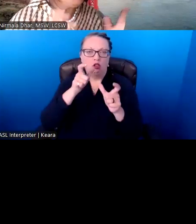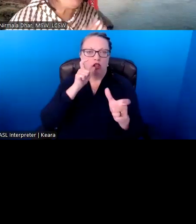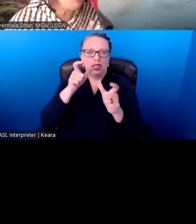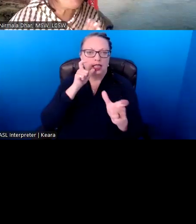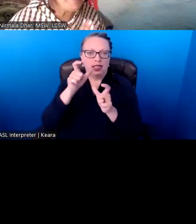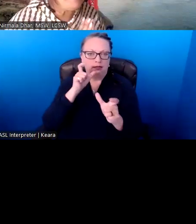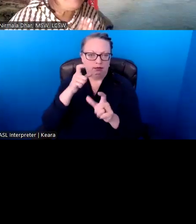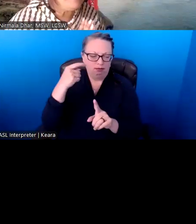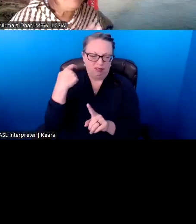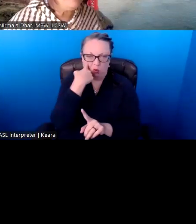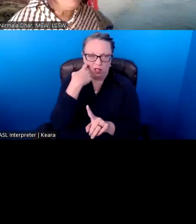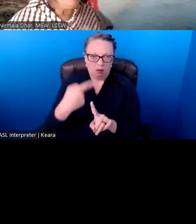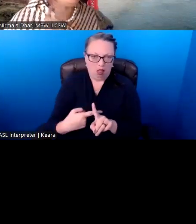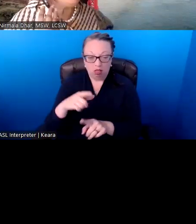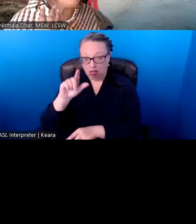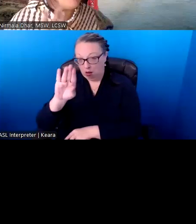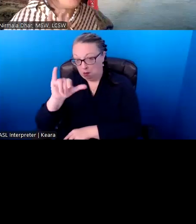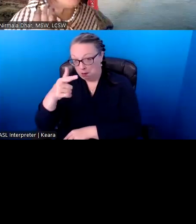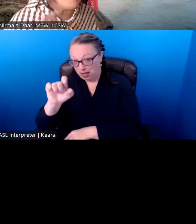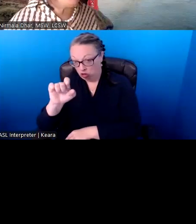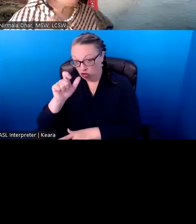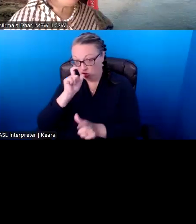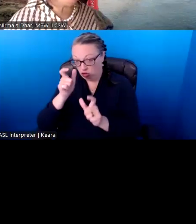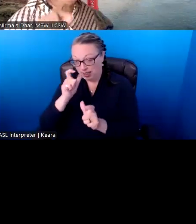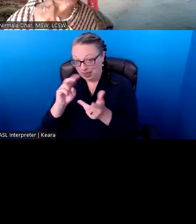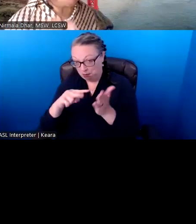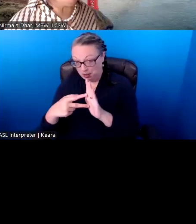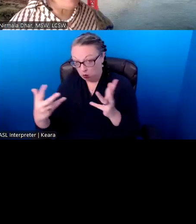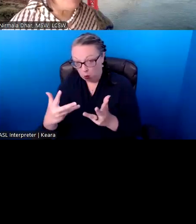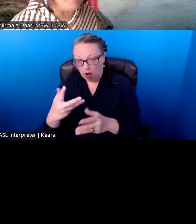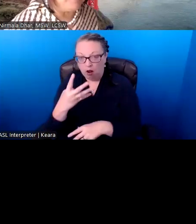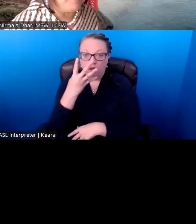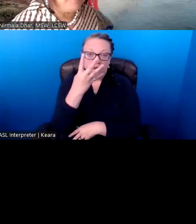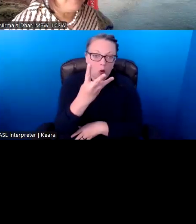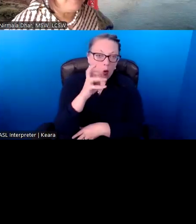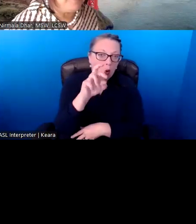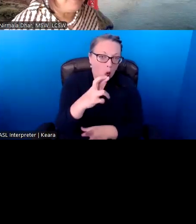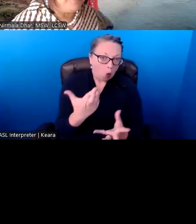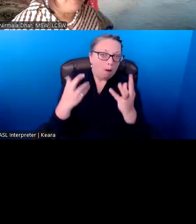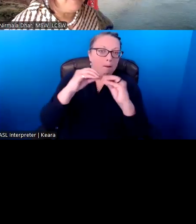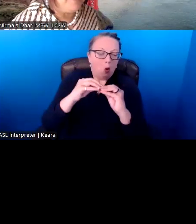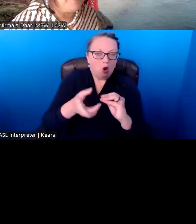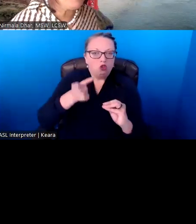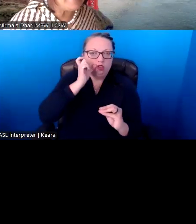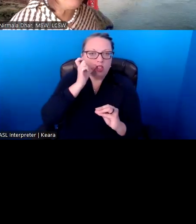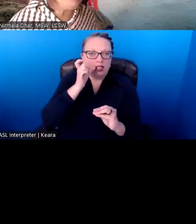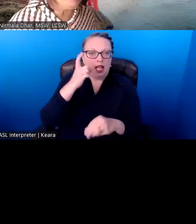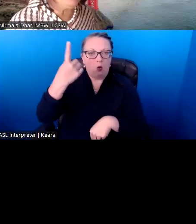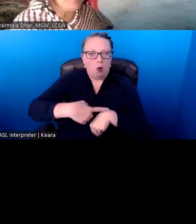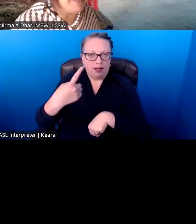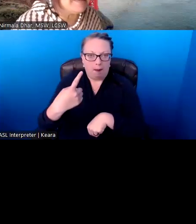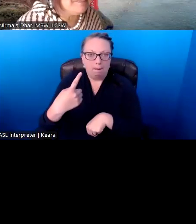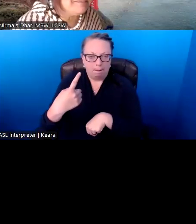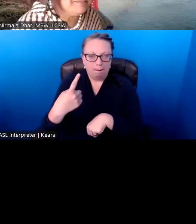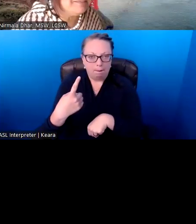what is binge drinking? It's 4 or more drinks on one occasion. So 10 million